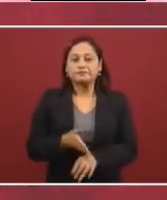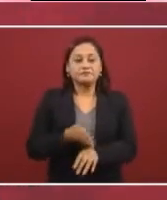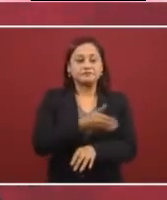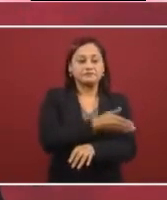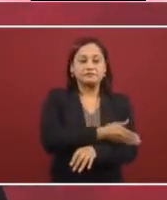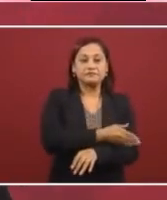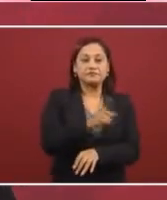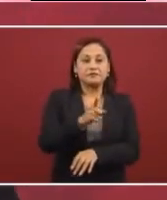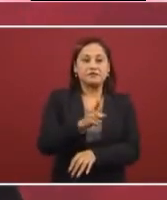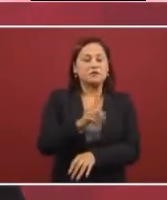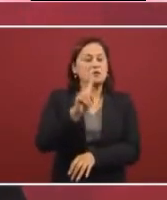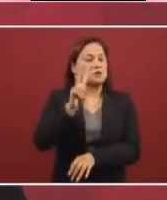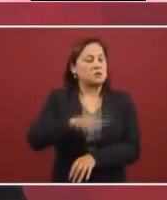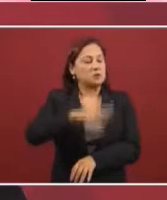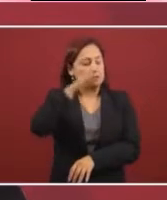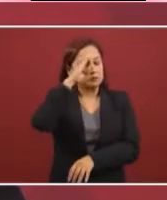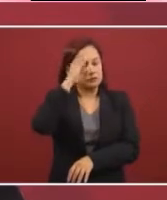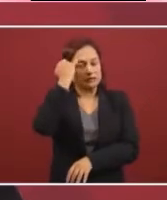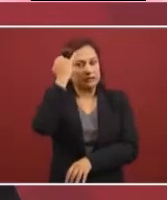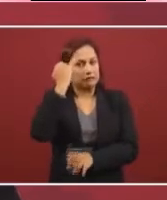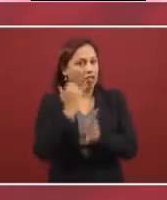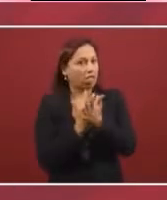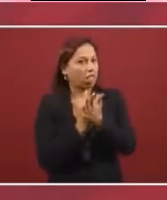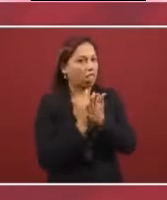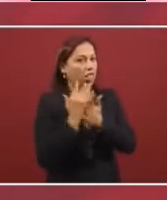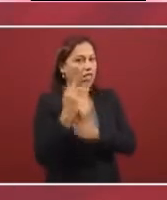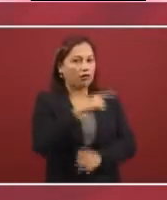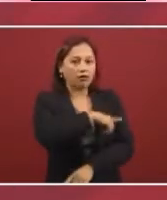that they were even saying they're bringing us diseases.